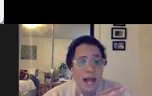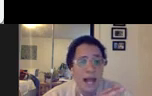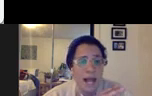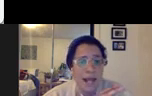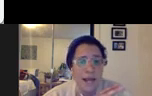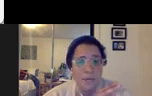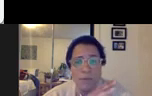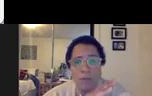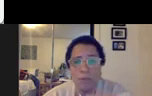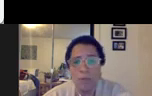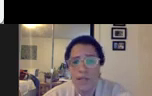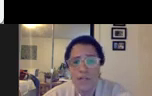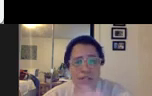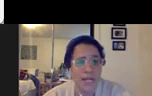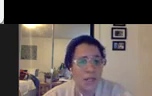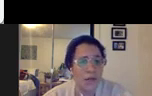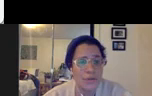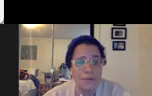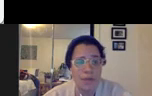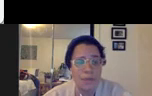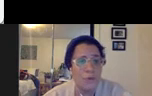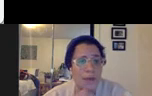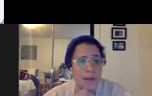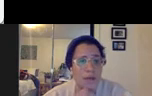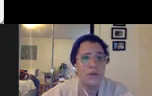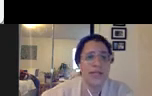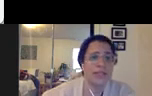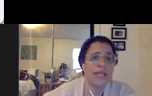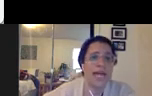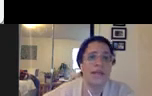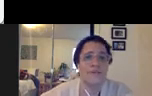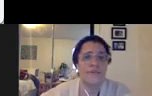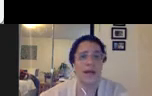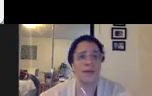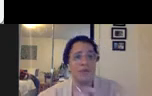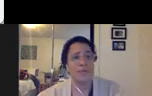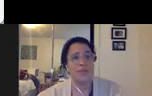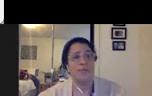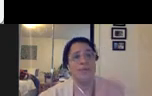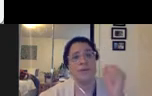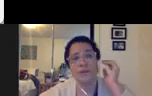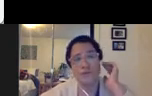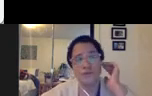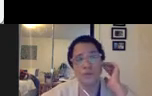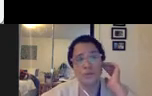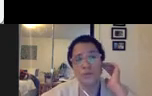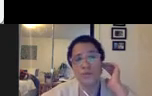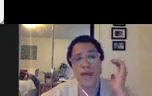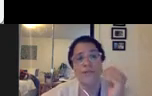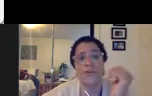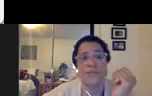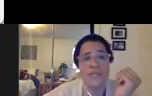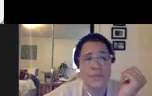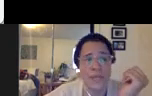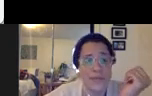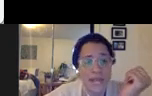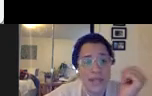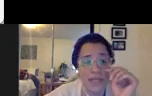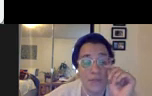I want to just kind of go through them quite quickly. And if other people in the virtual room who